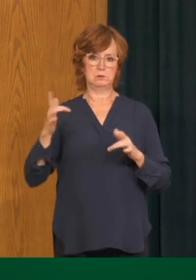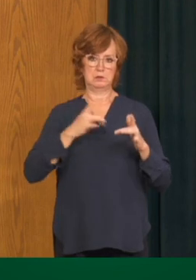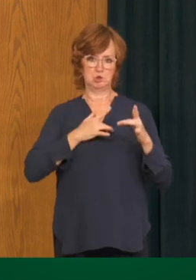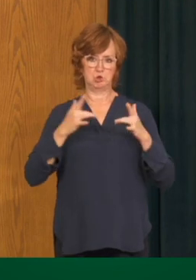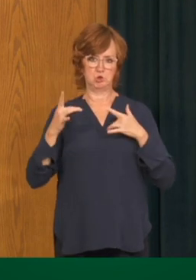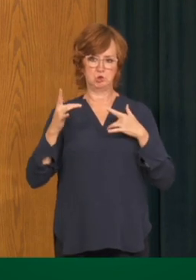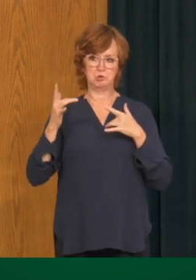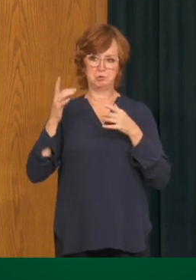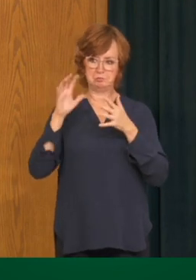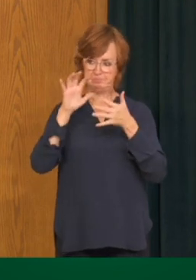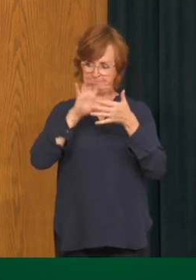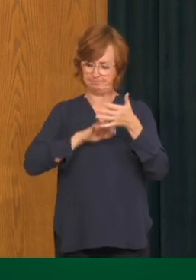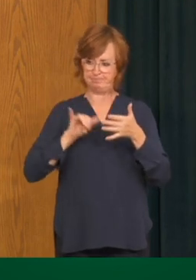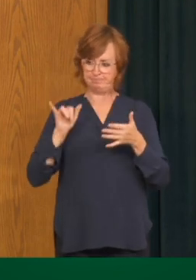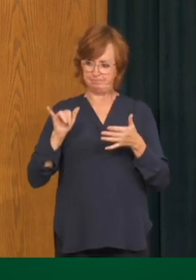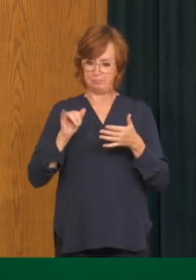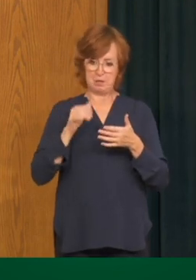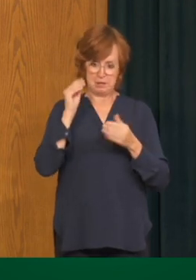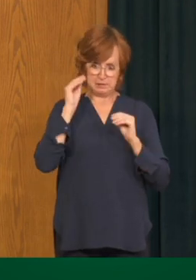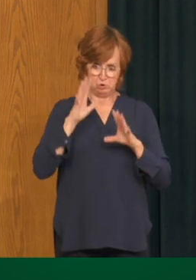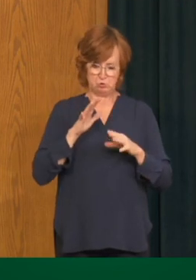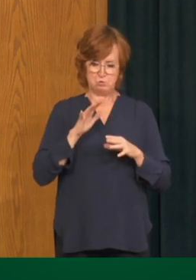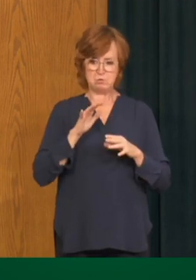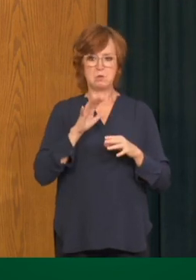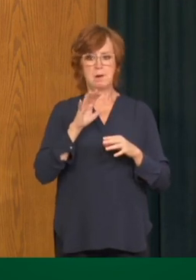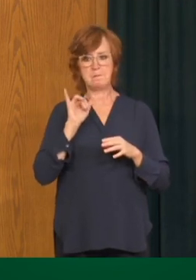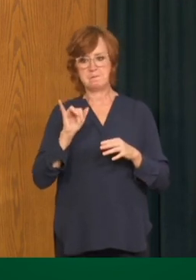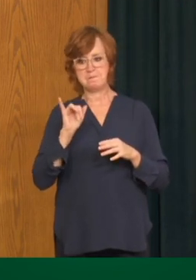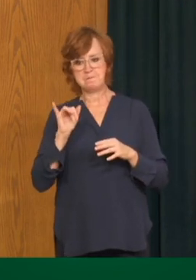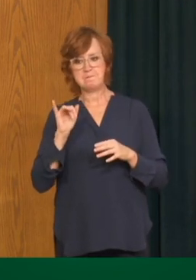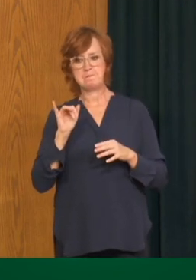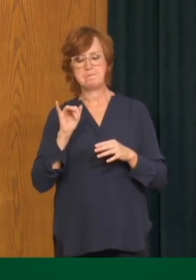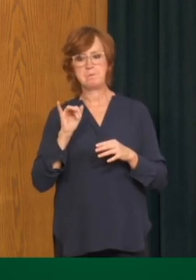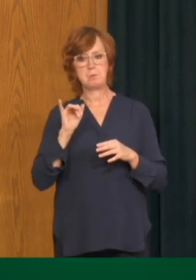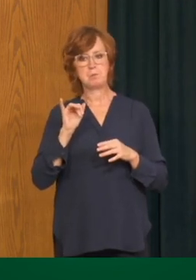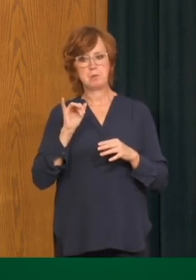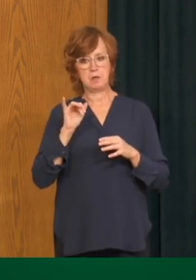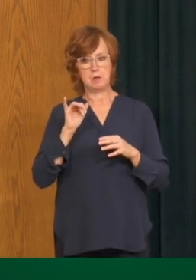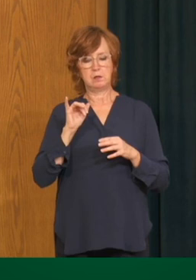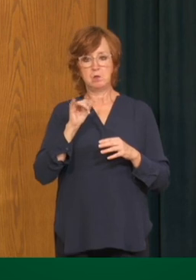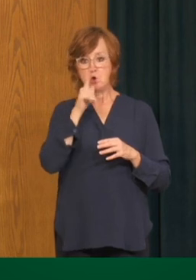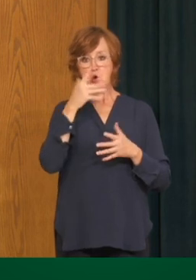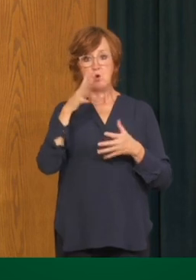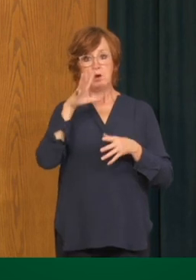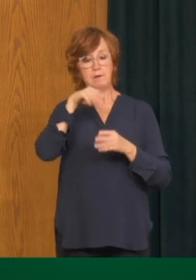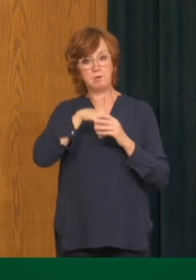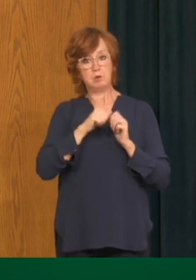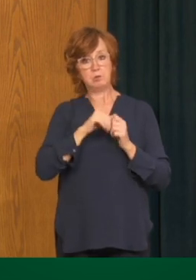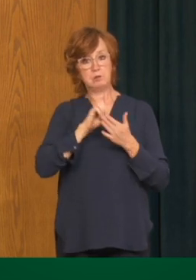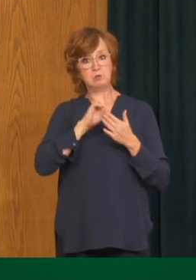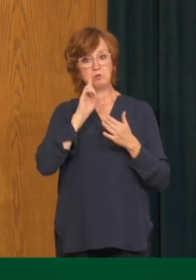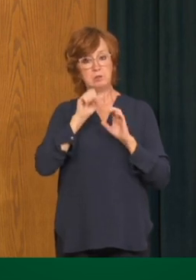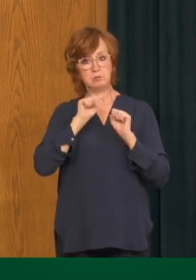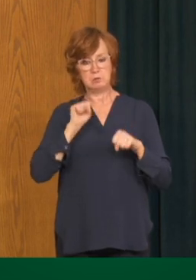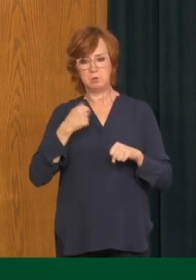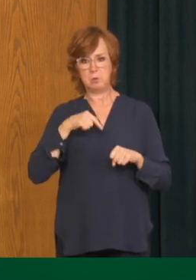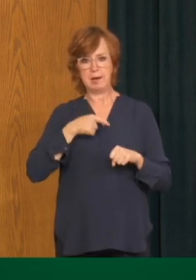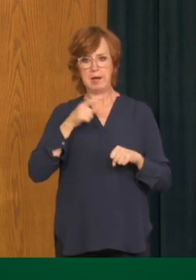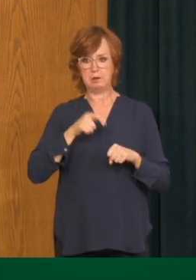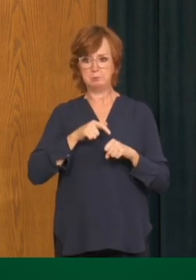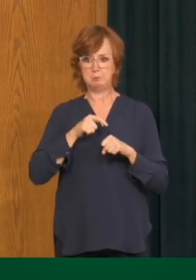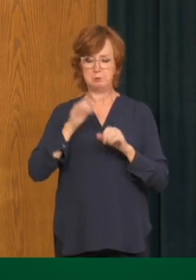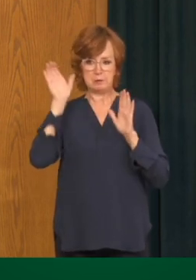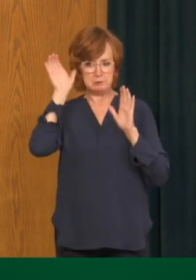concerns of parents and teachers and all of those involved in our education system across the province. That is what governments do, is